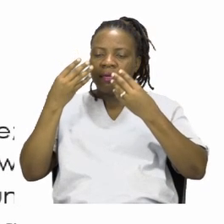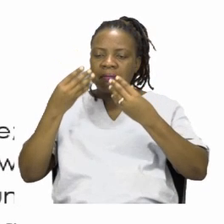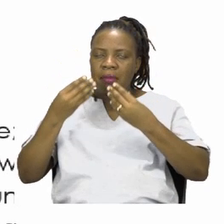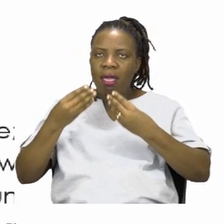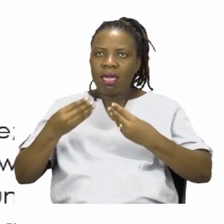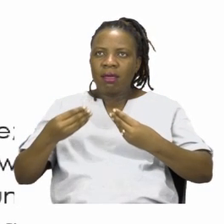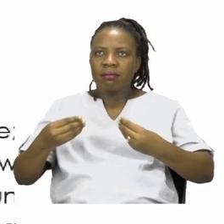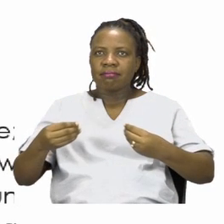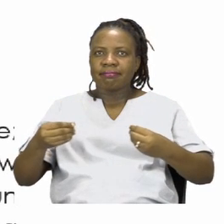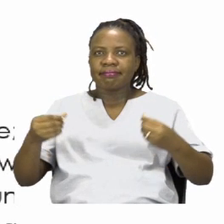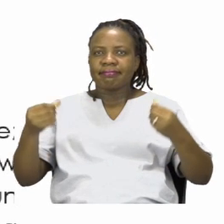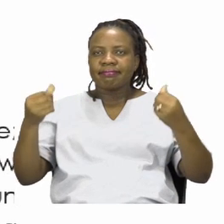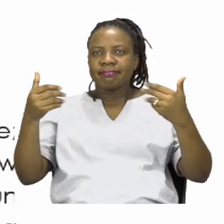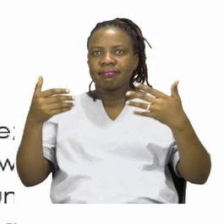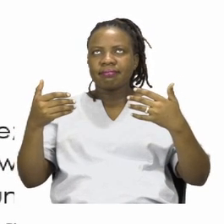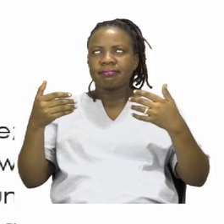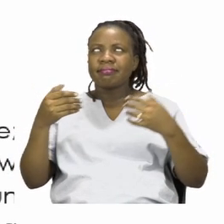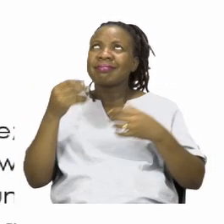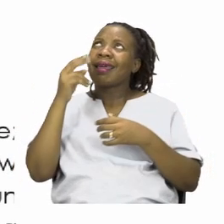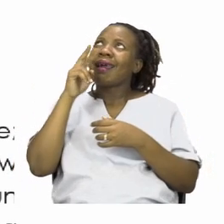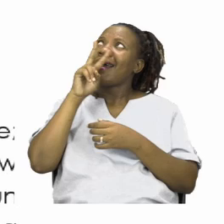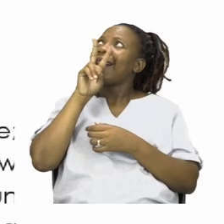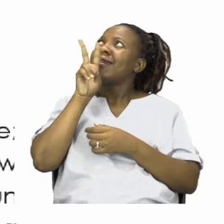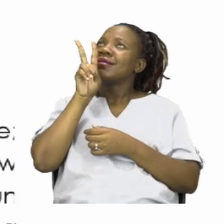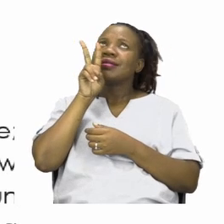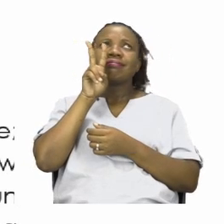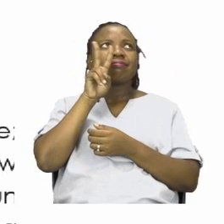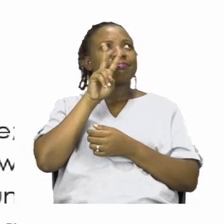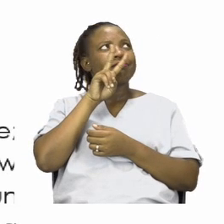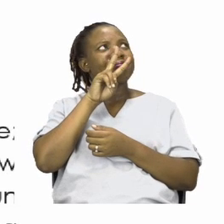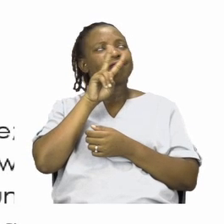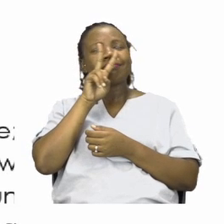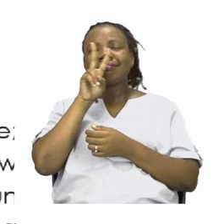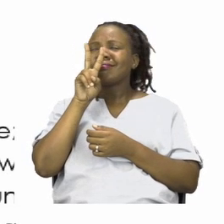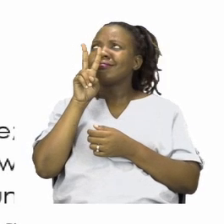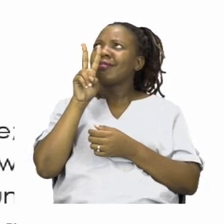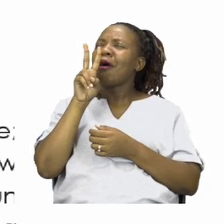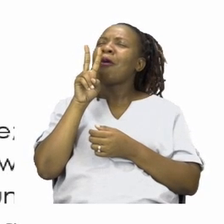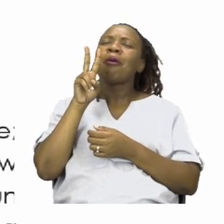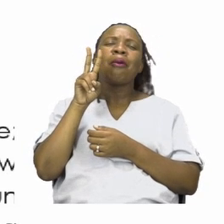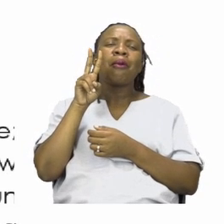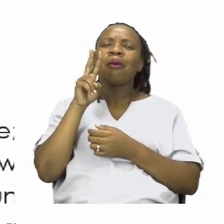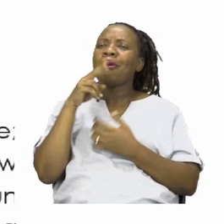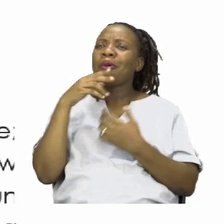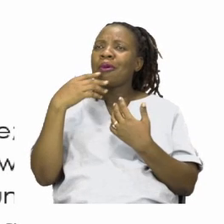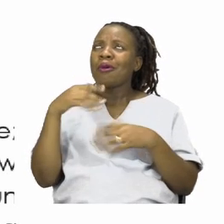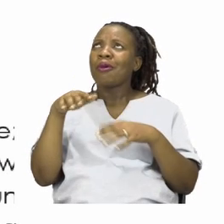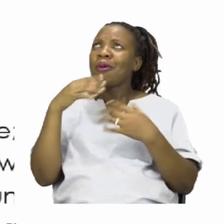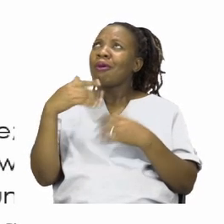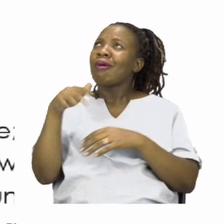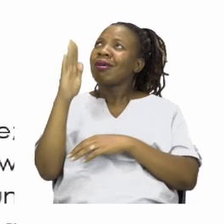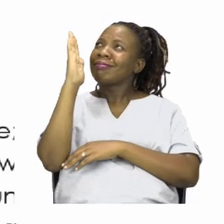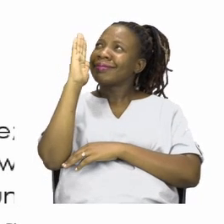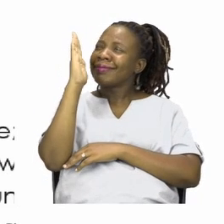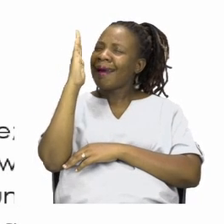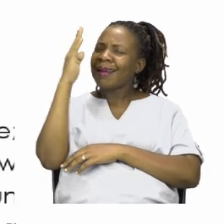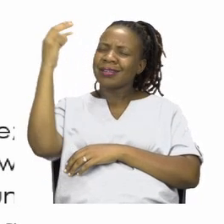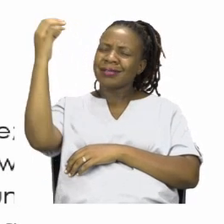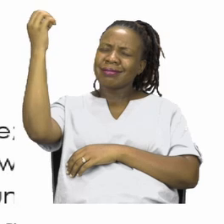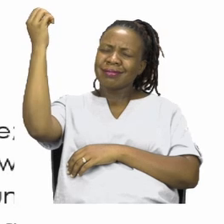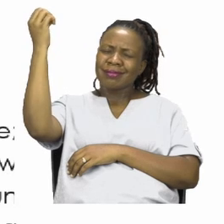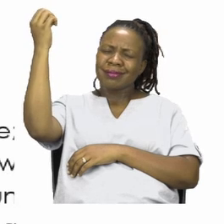melting. He looked up in the sky and saw that the afternoon sun was